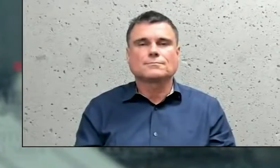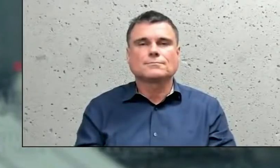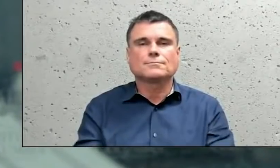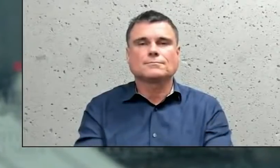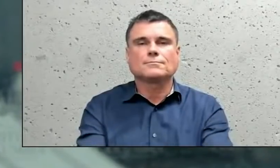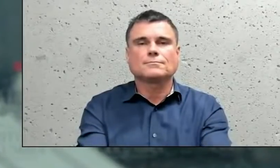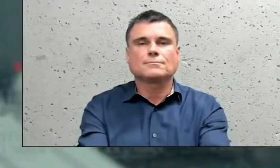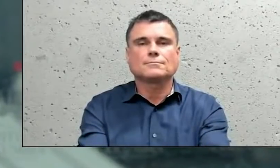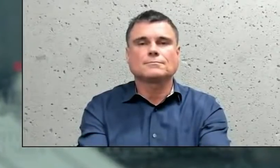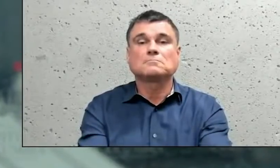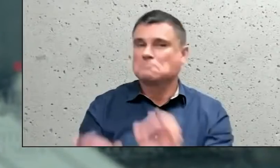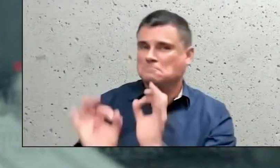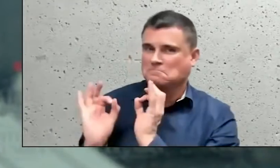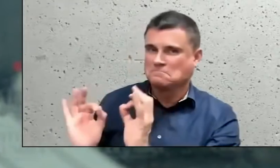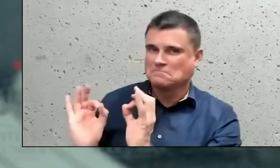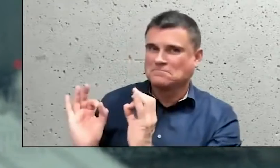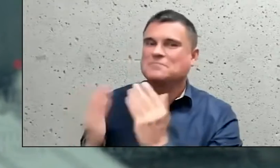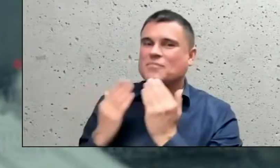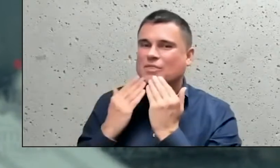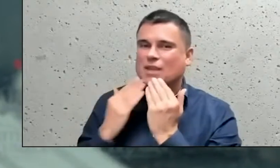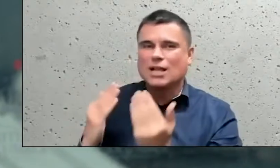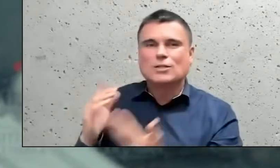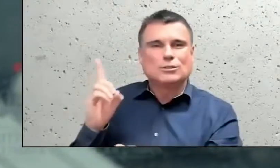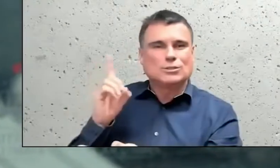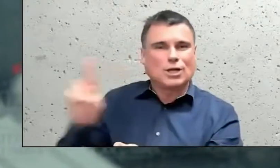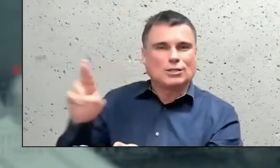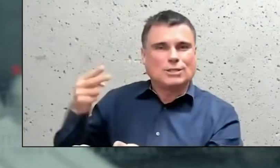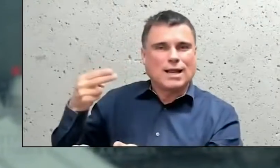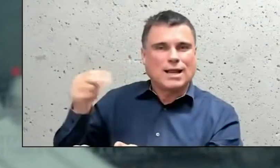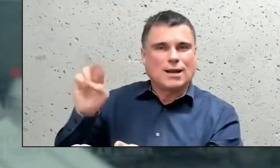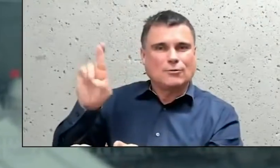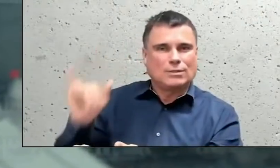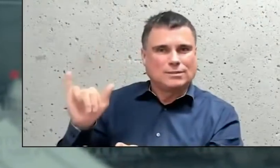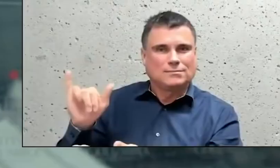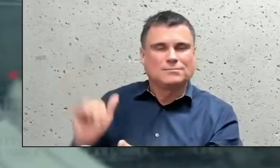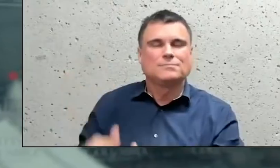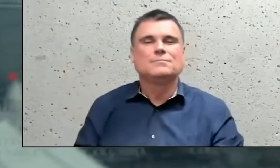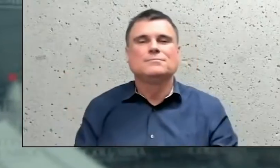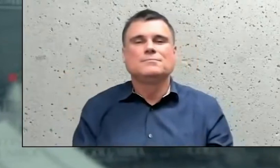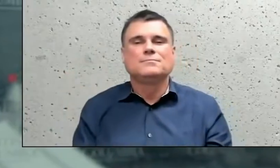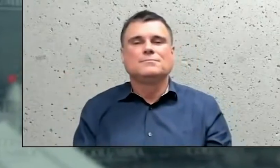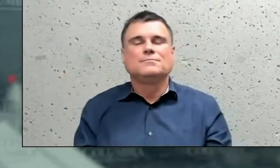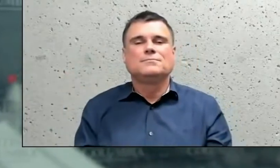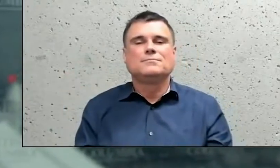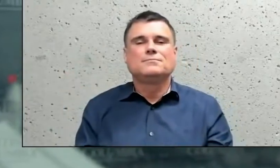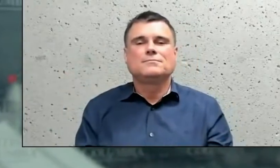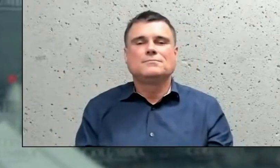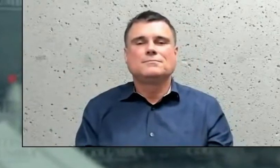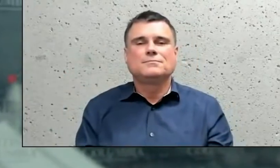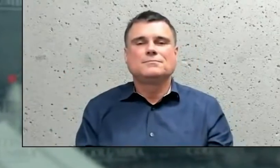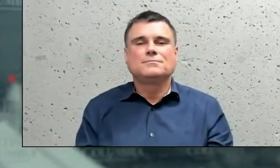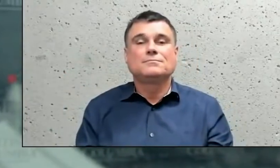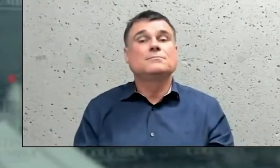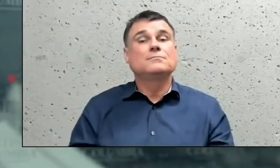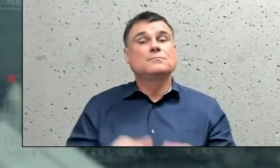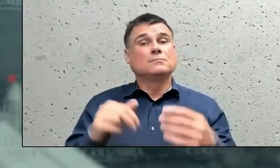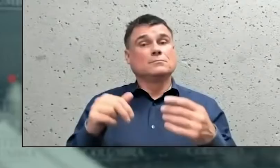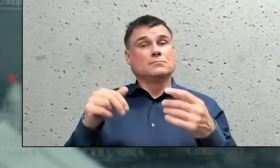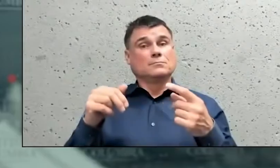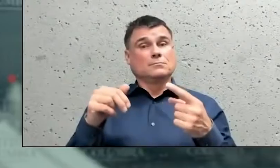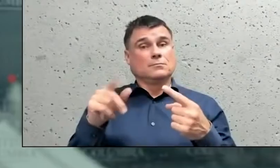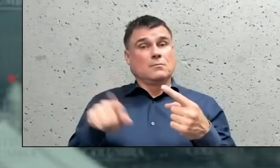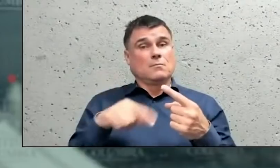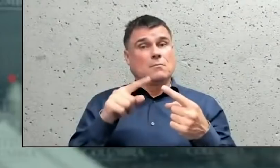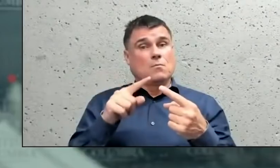Thank you very much, Dr. Henry. And on this day, when we've received more information, the monthly report from the